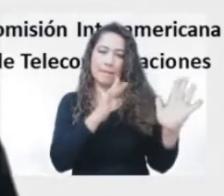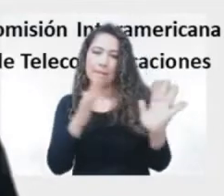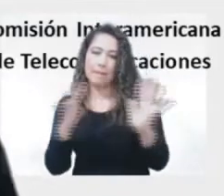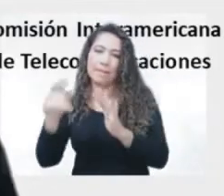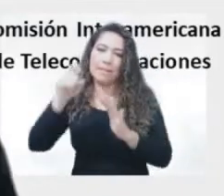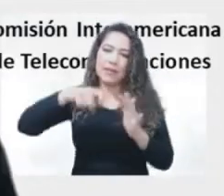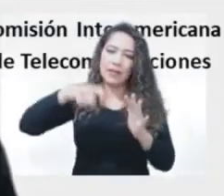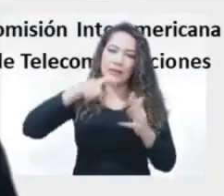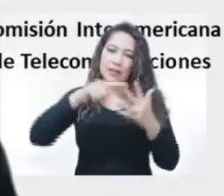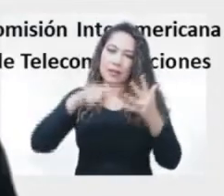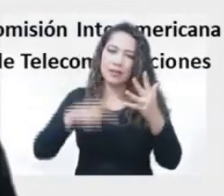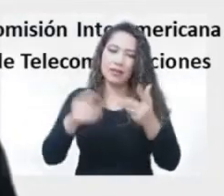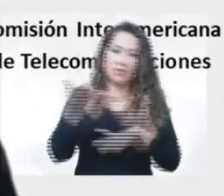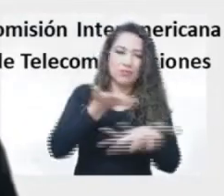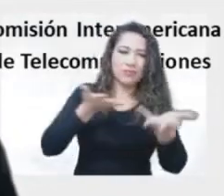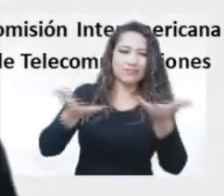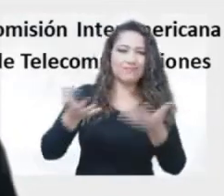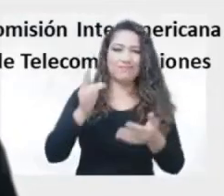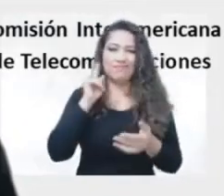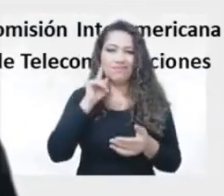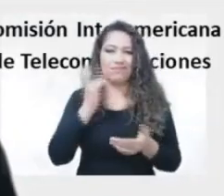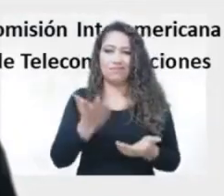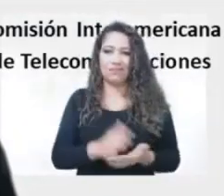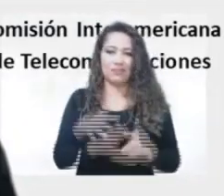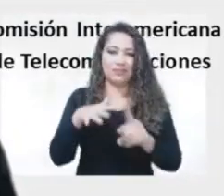the considering the